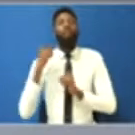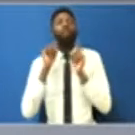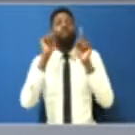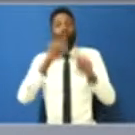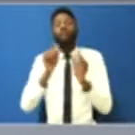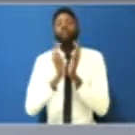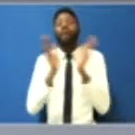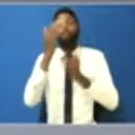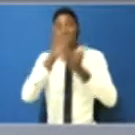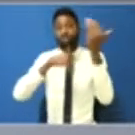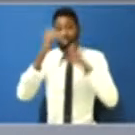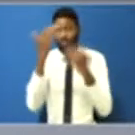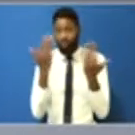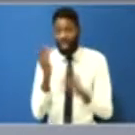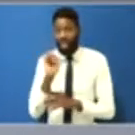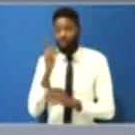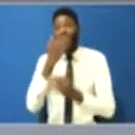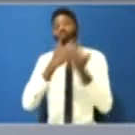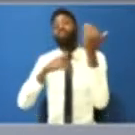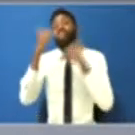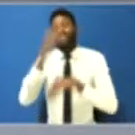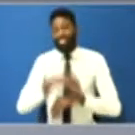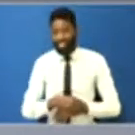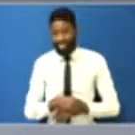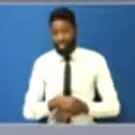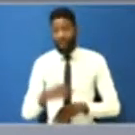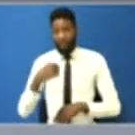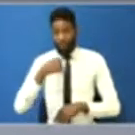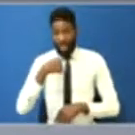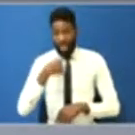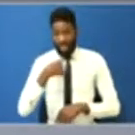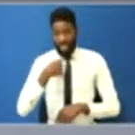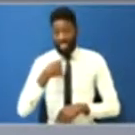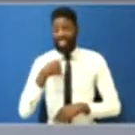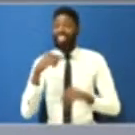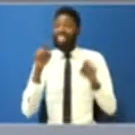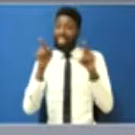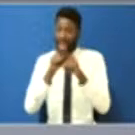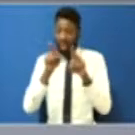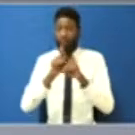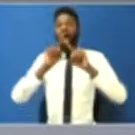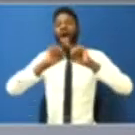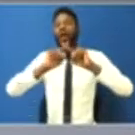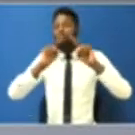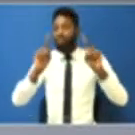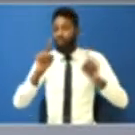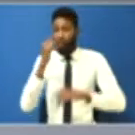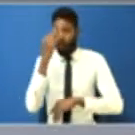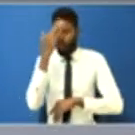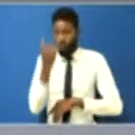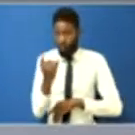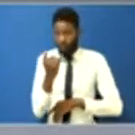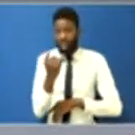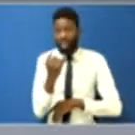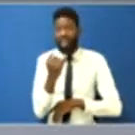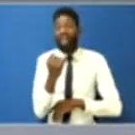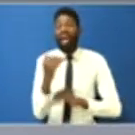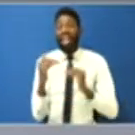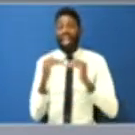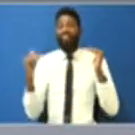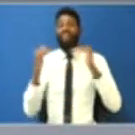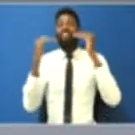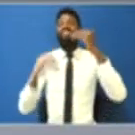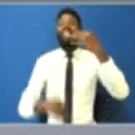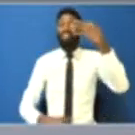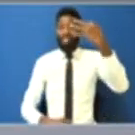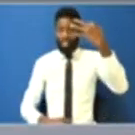university of nairobi and that sets me apart because in all those three levels i